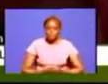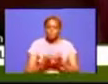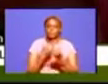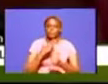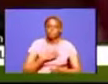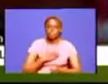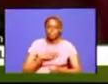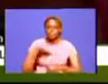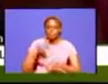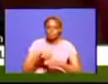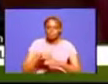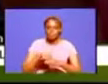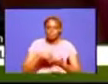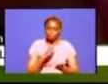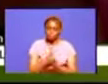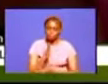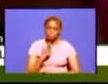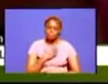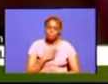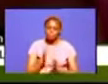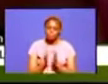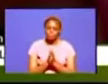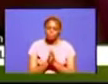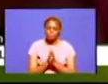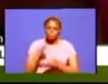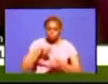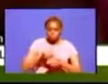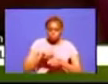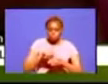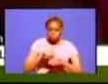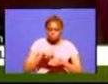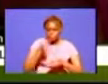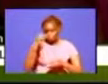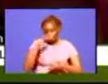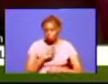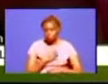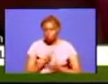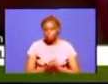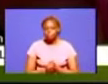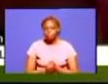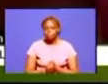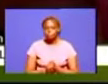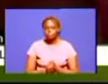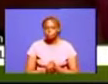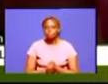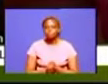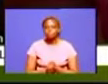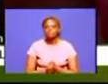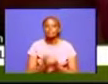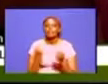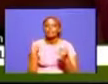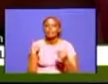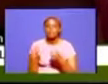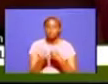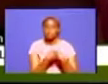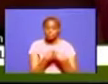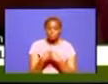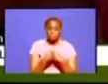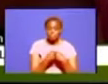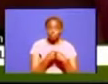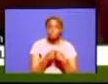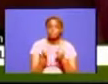and entrusting me with their votes. Mr. Speaker, I want to say that there are quite a number of challenges that we face during